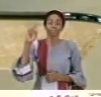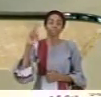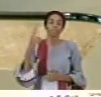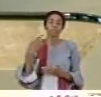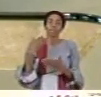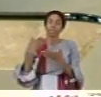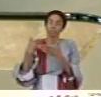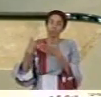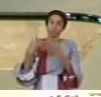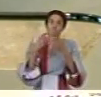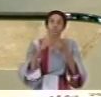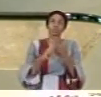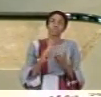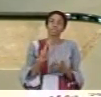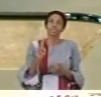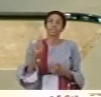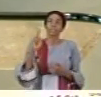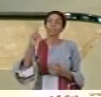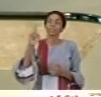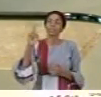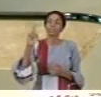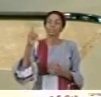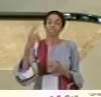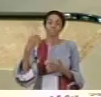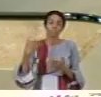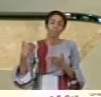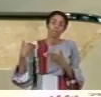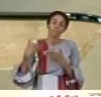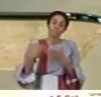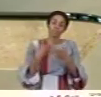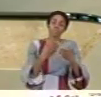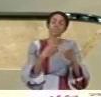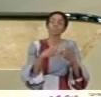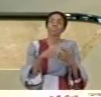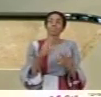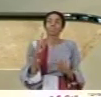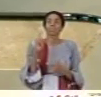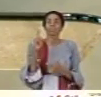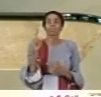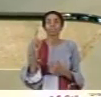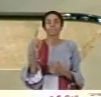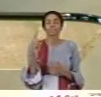close to thee, close to thee, close to